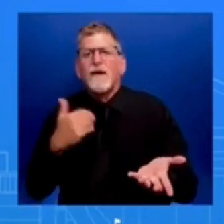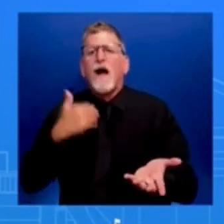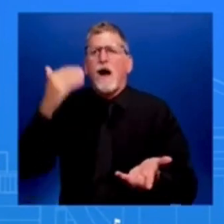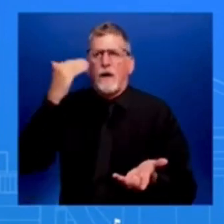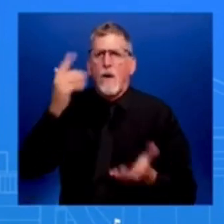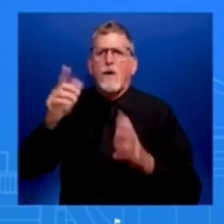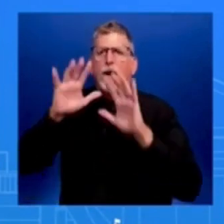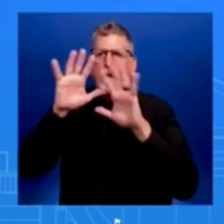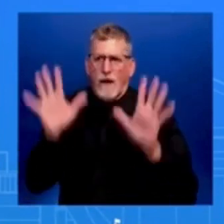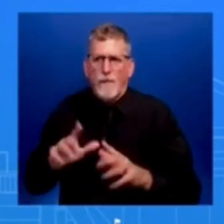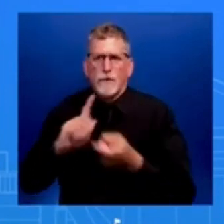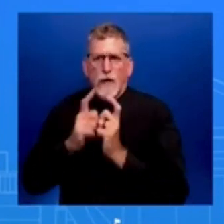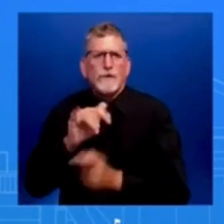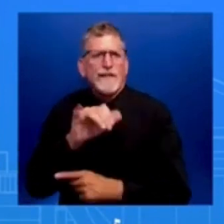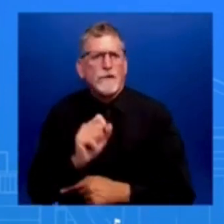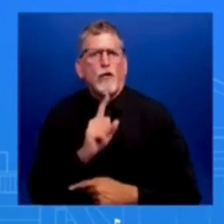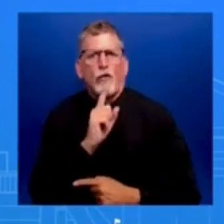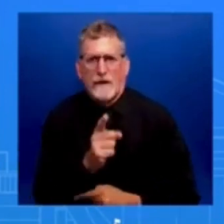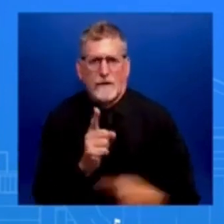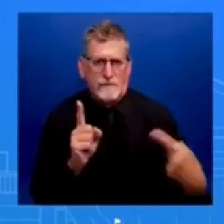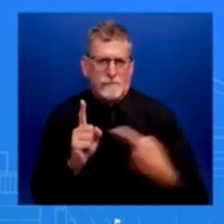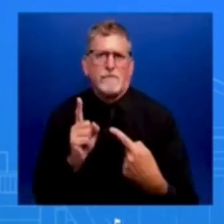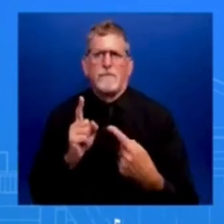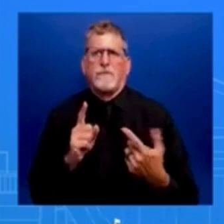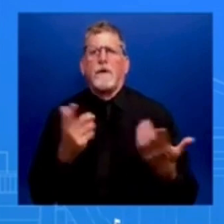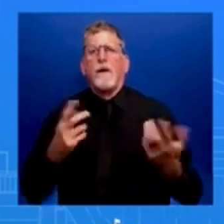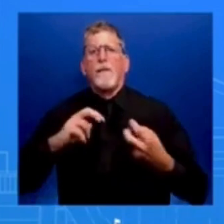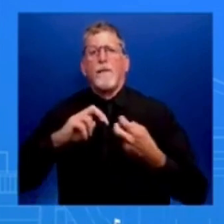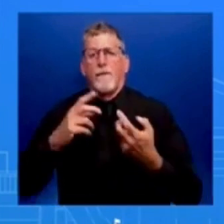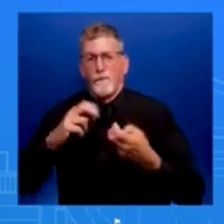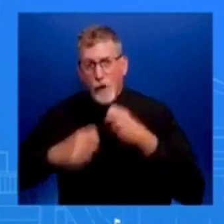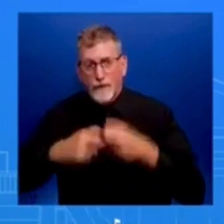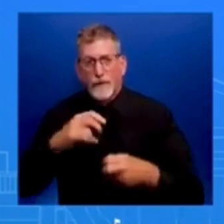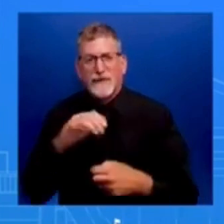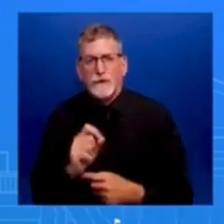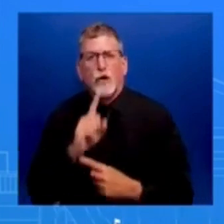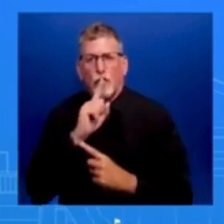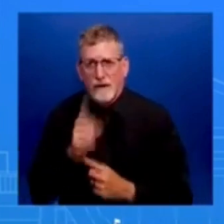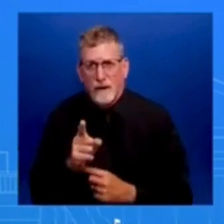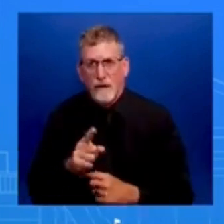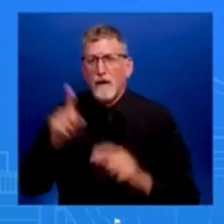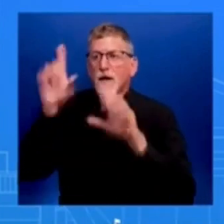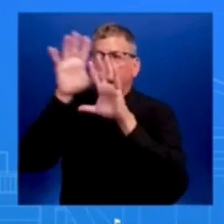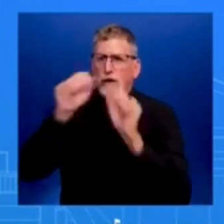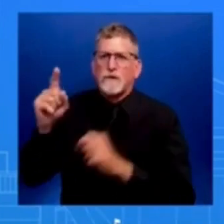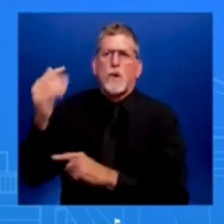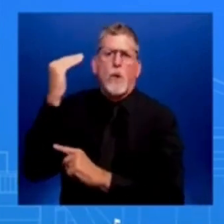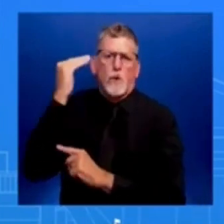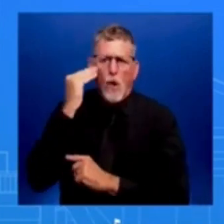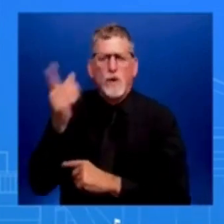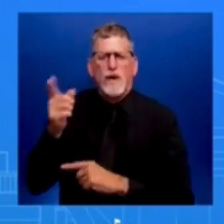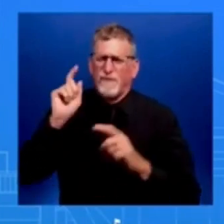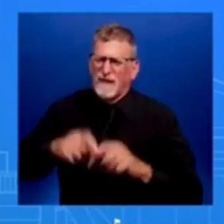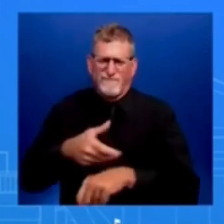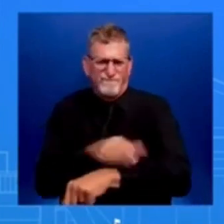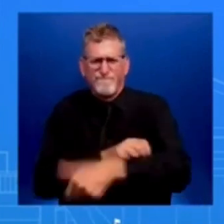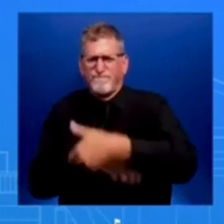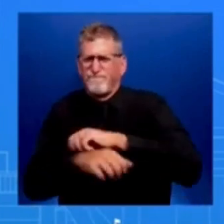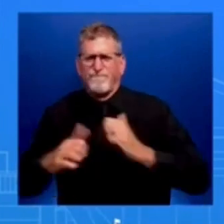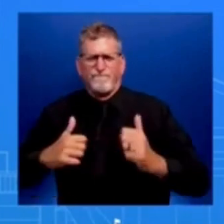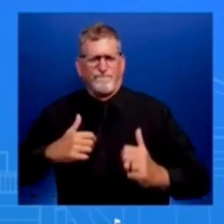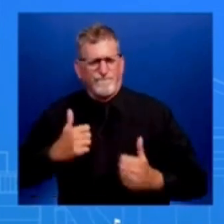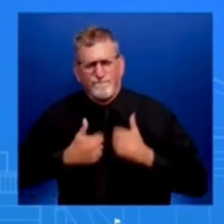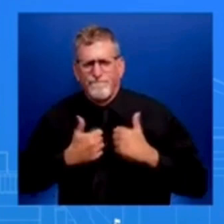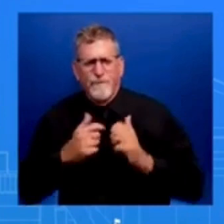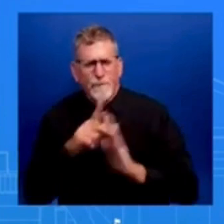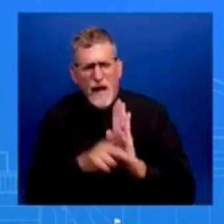here, and we know the president understands that we have to be ambitious with our policies as we move forward as a country and globally. I just